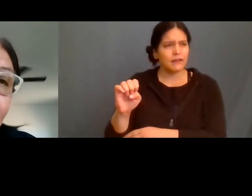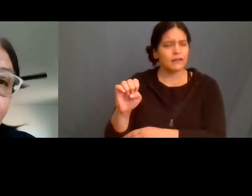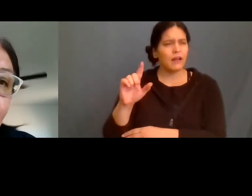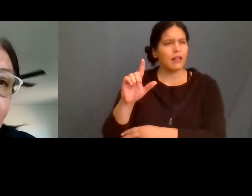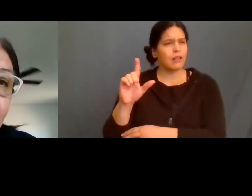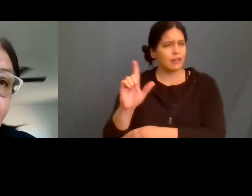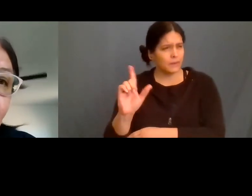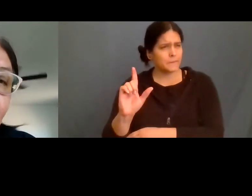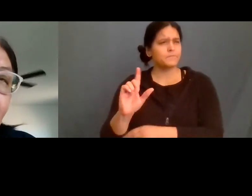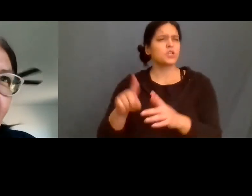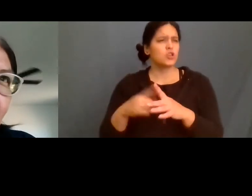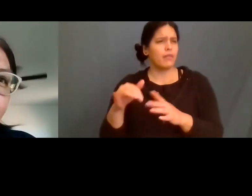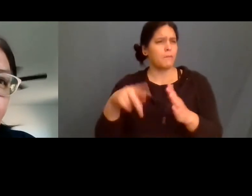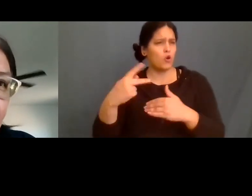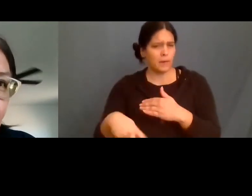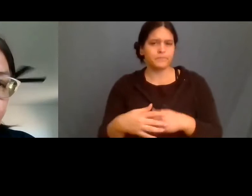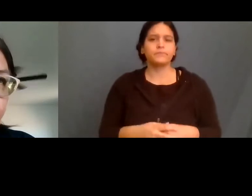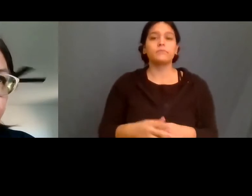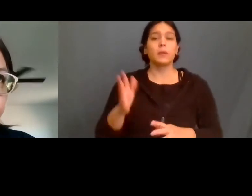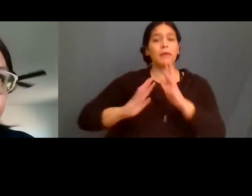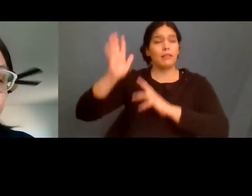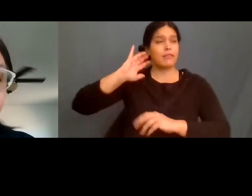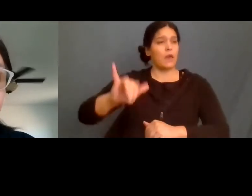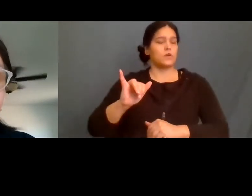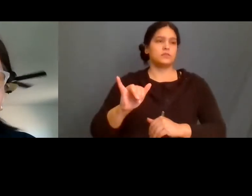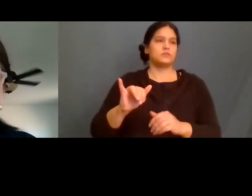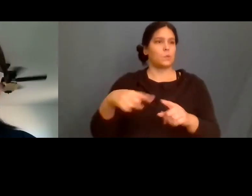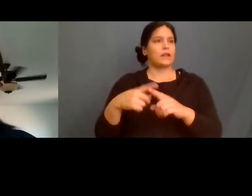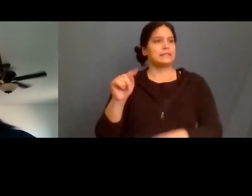Back then it was in the era of the TB. So